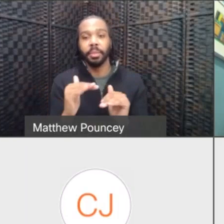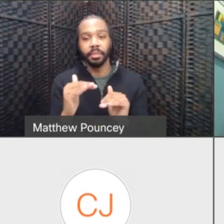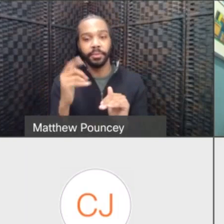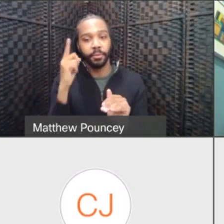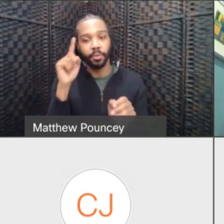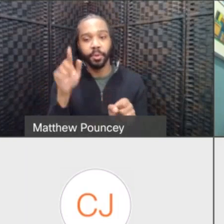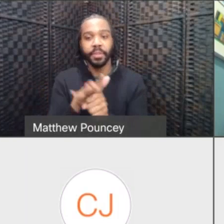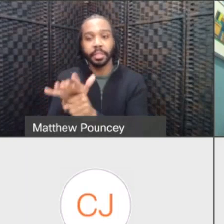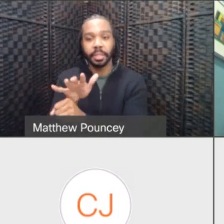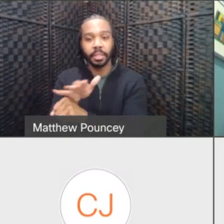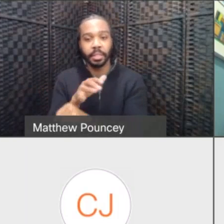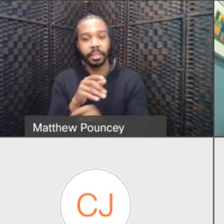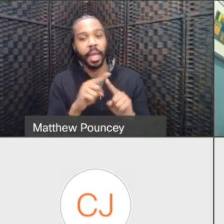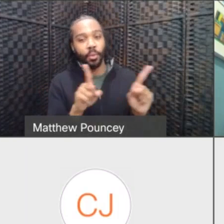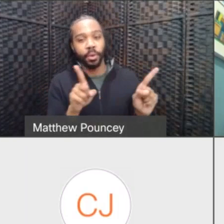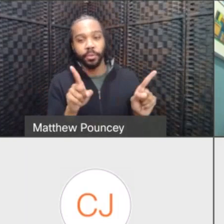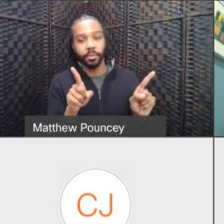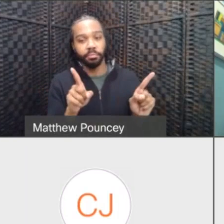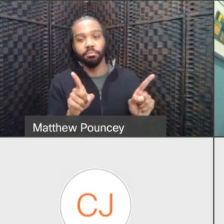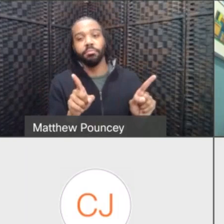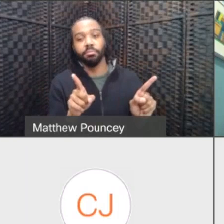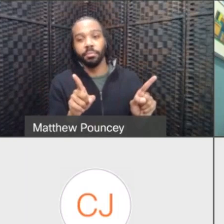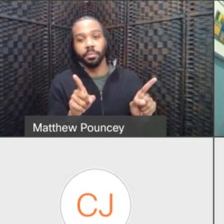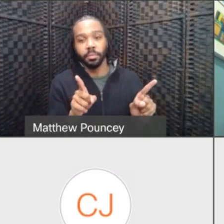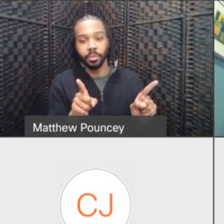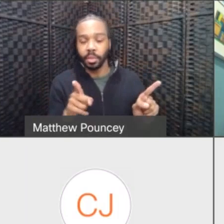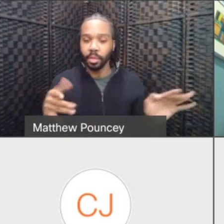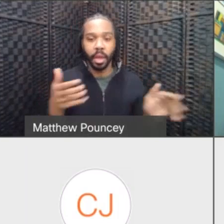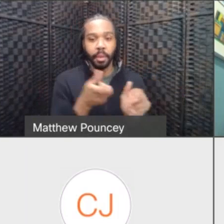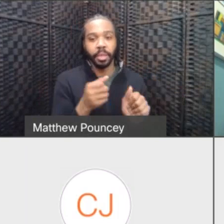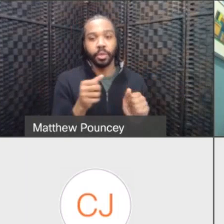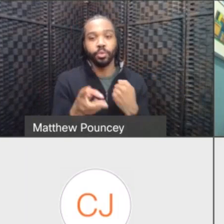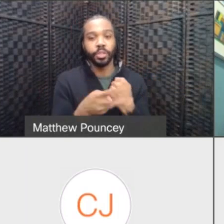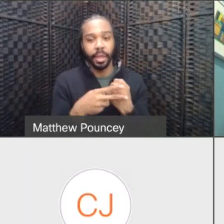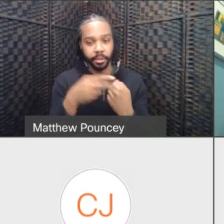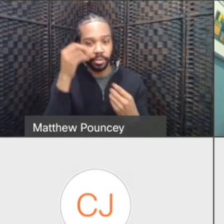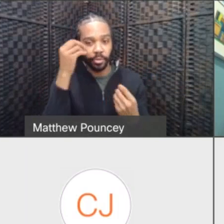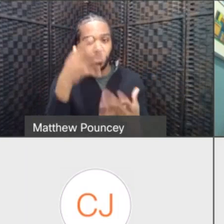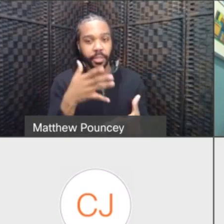21. Providers didn't have enough time to submit those claims.